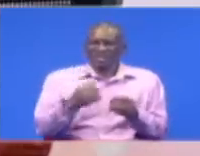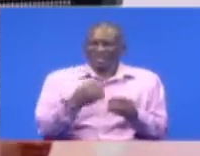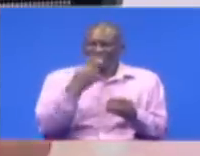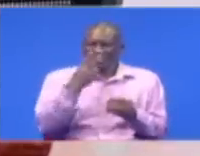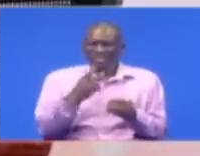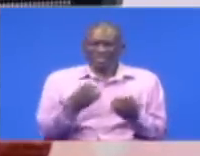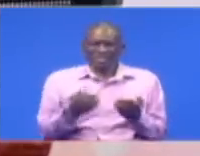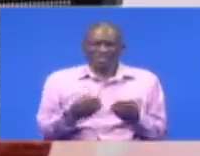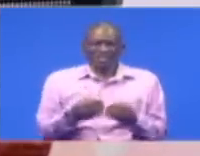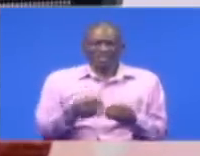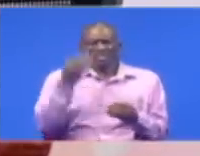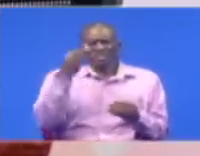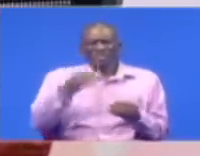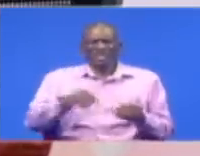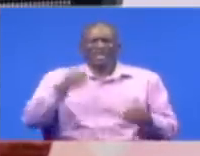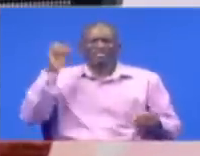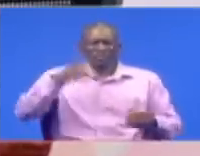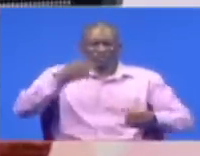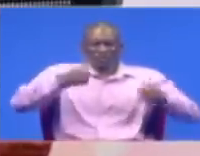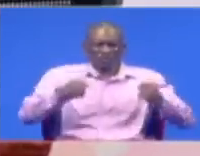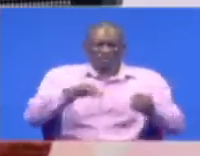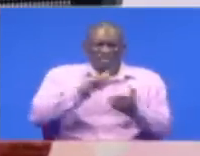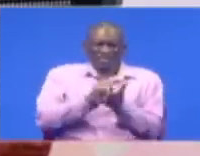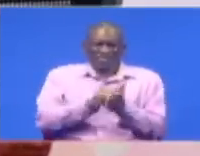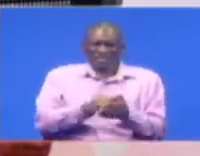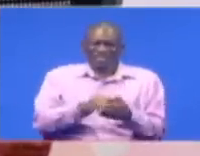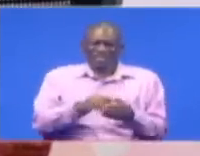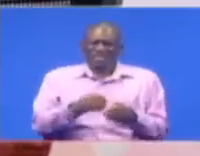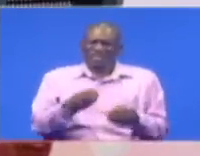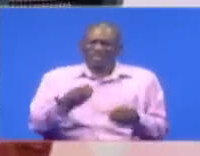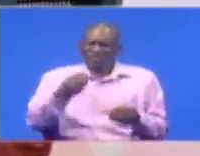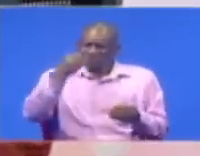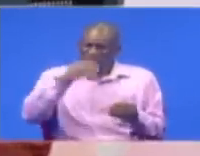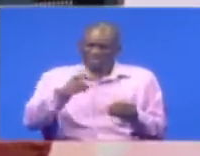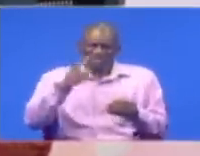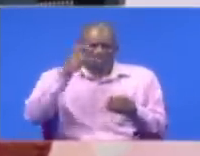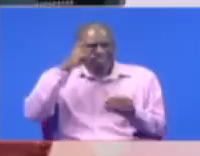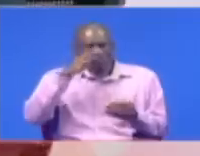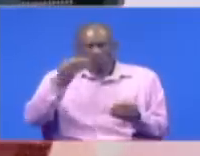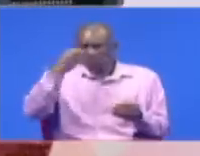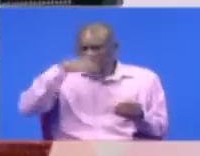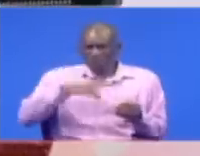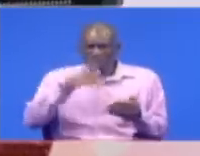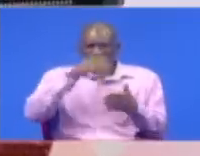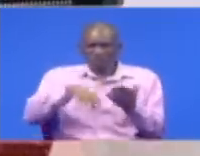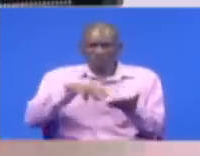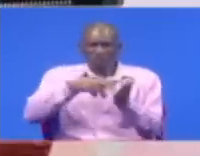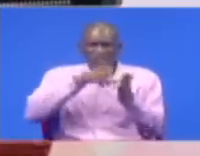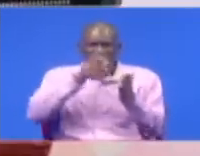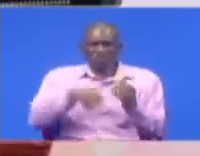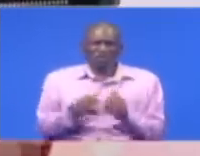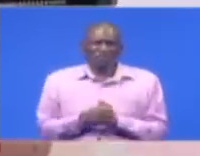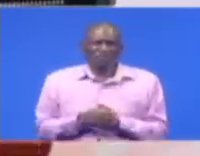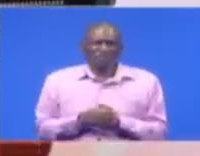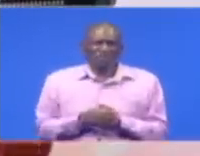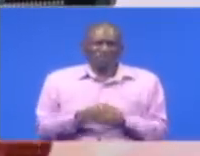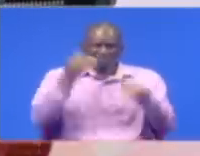high-end cars. So isn't that conspicuous consumption, or what did you mean? No. The